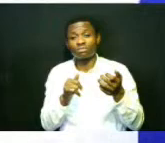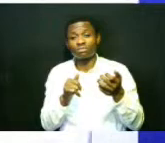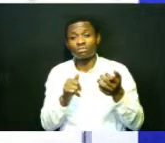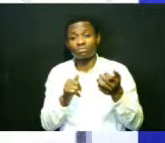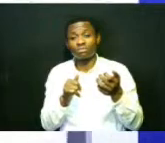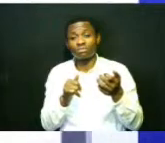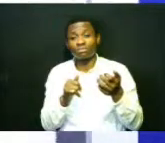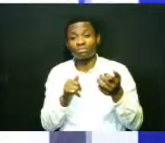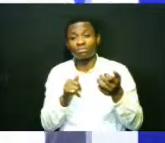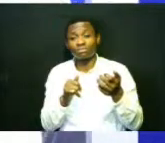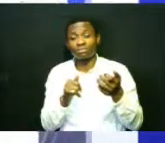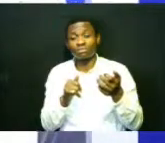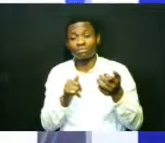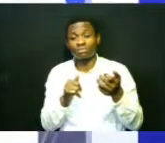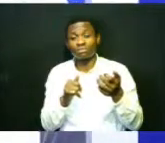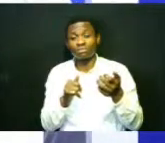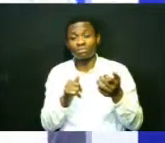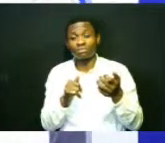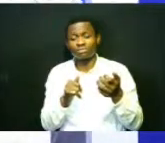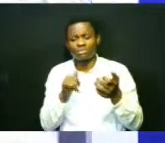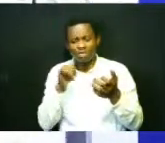that everybody came here with a